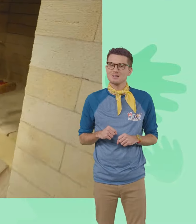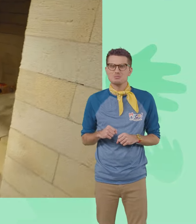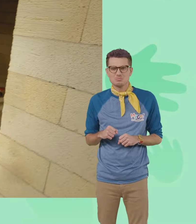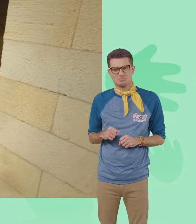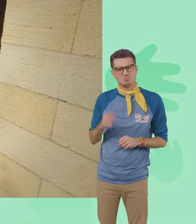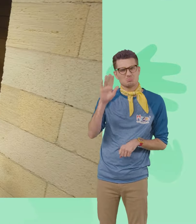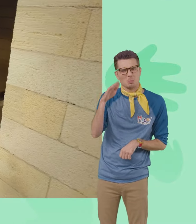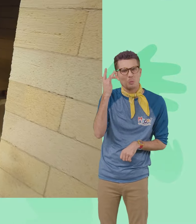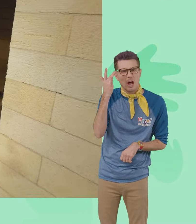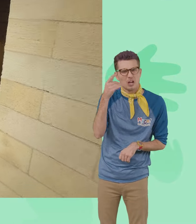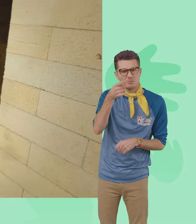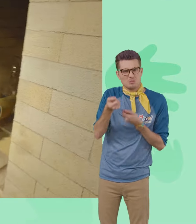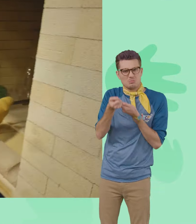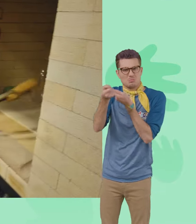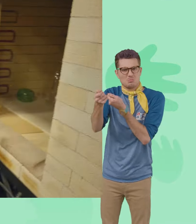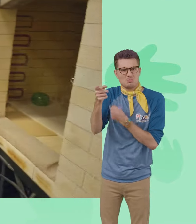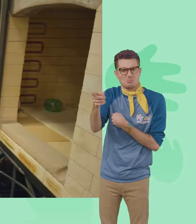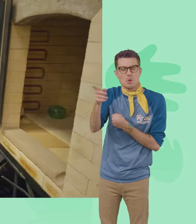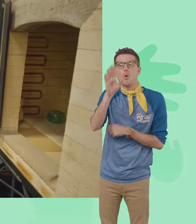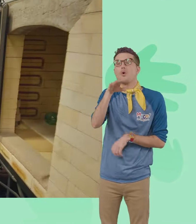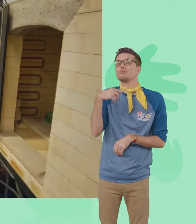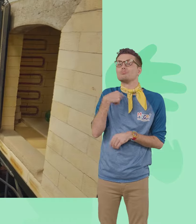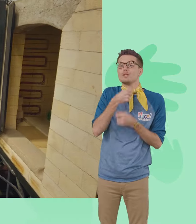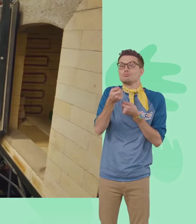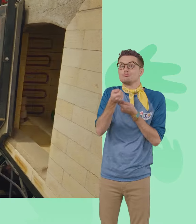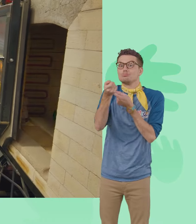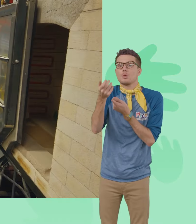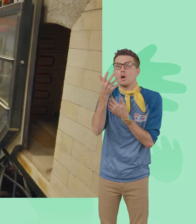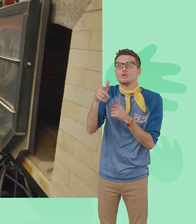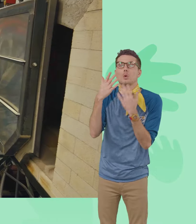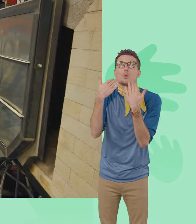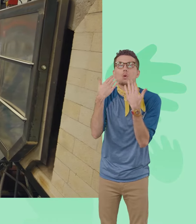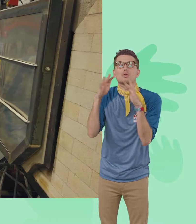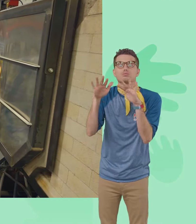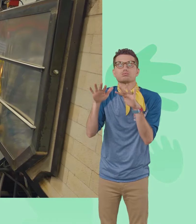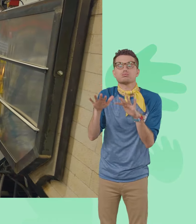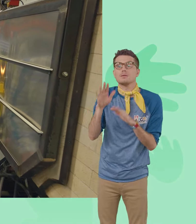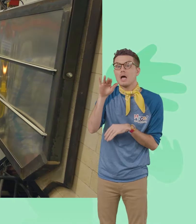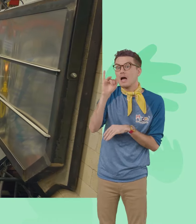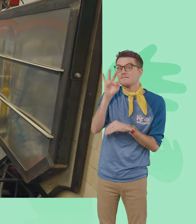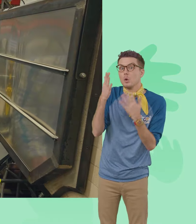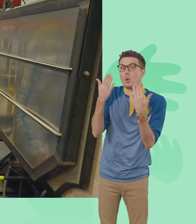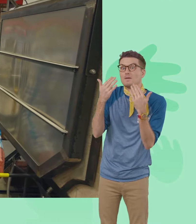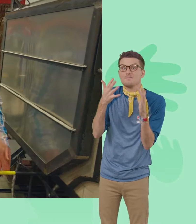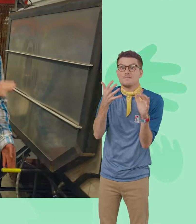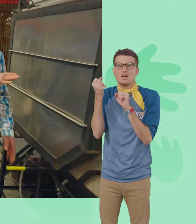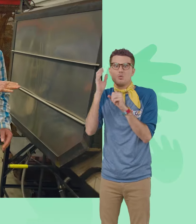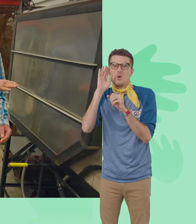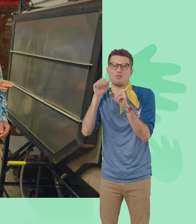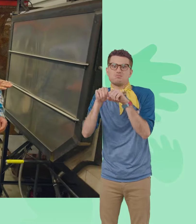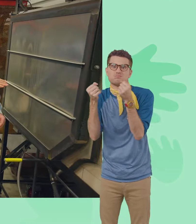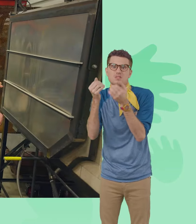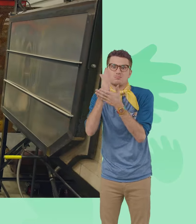Why are you two putting it in there? We put it in here so that it cools slowly. If it cools too fast, it'll crack. So it stays in here all